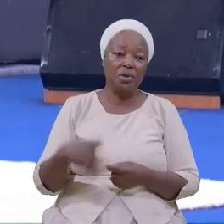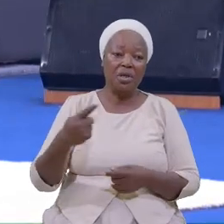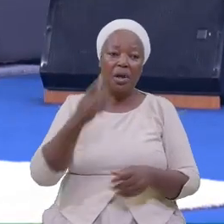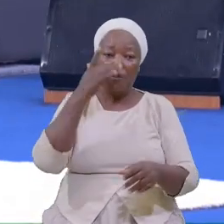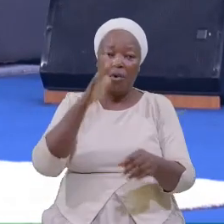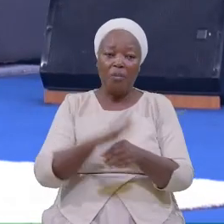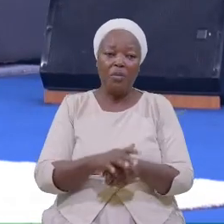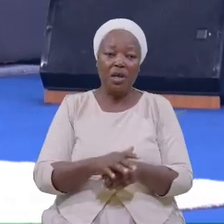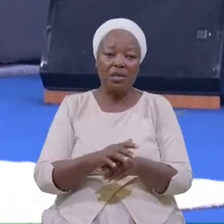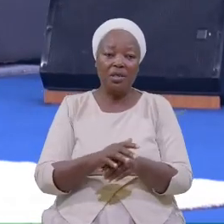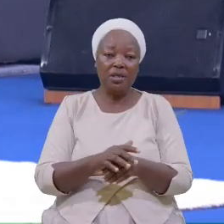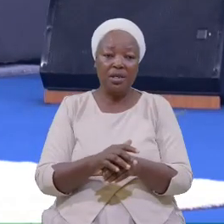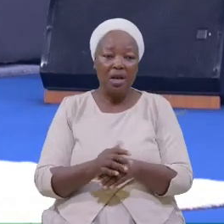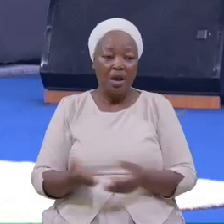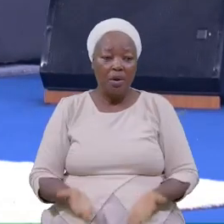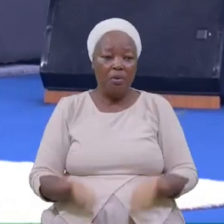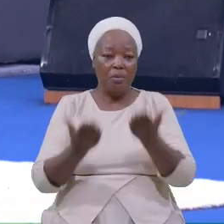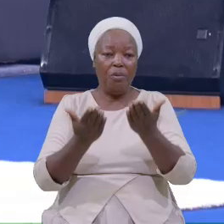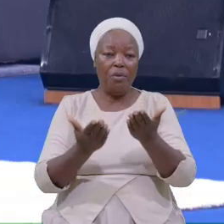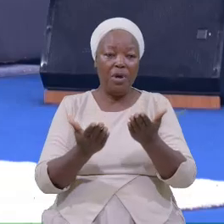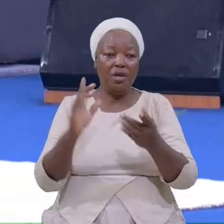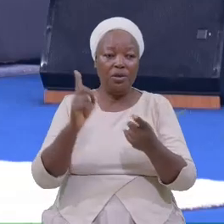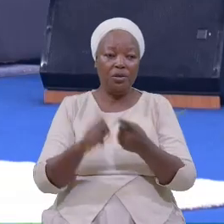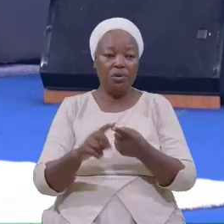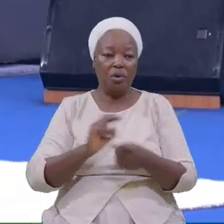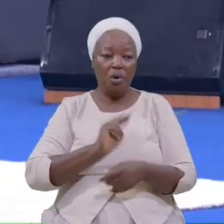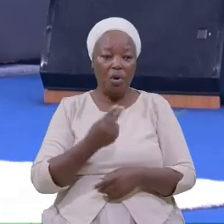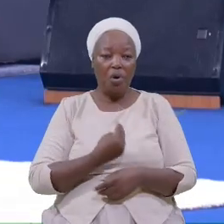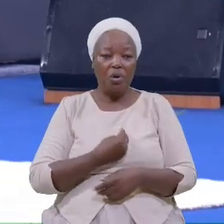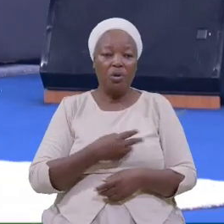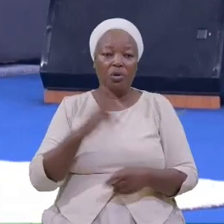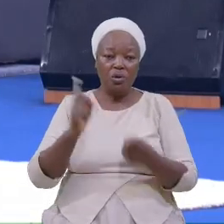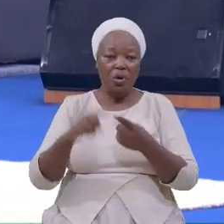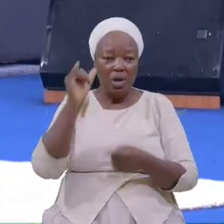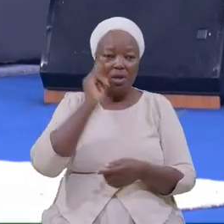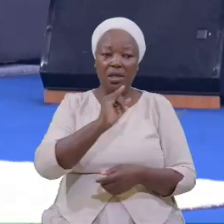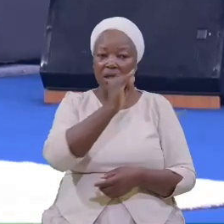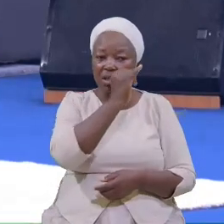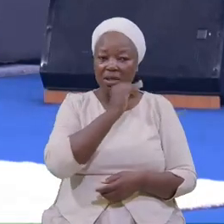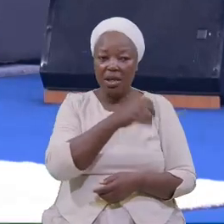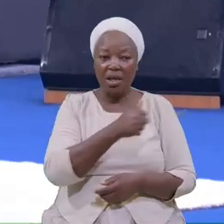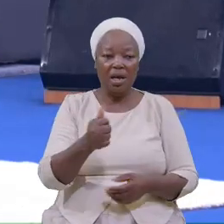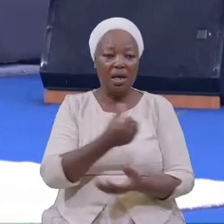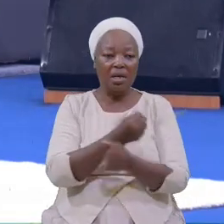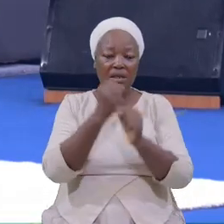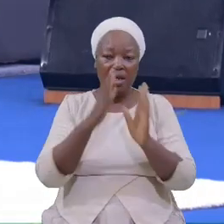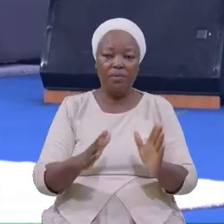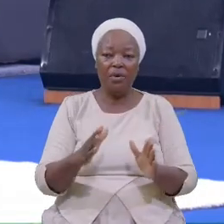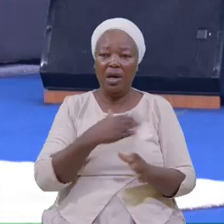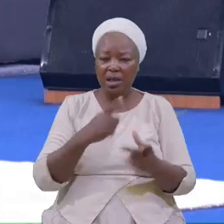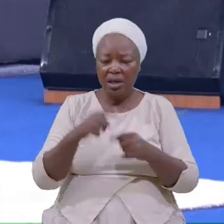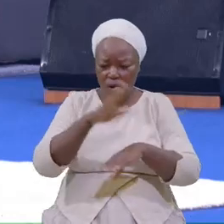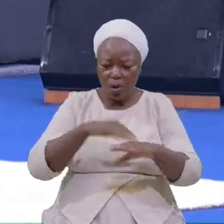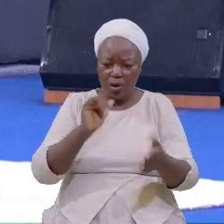promise, raised up unto us, unto Israel, a Savior. And he mentioned the